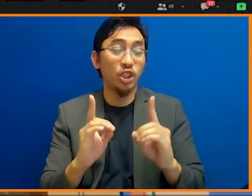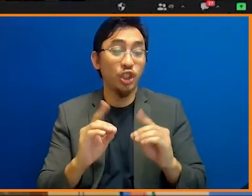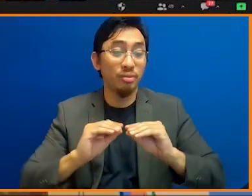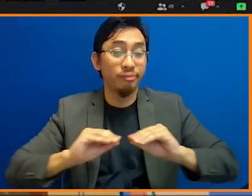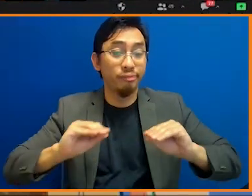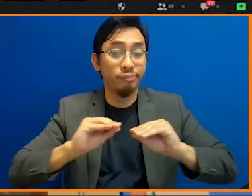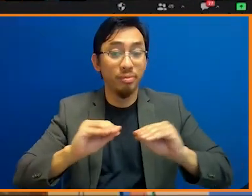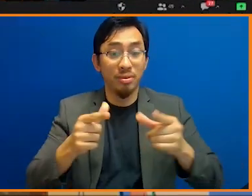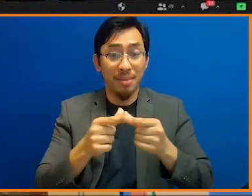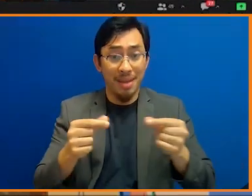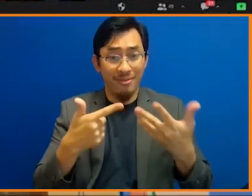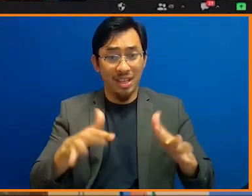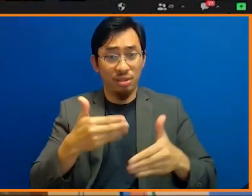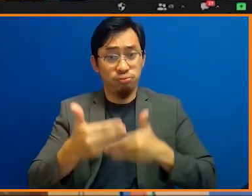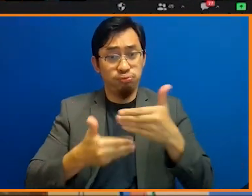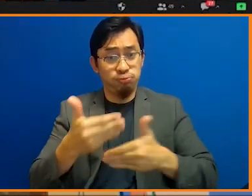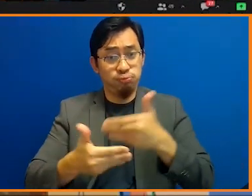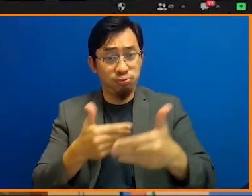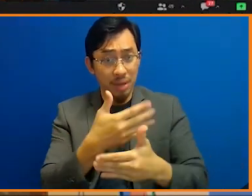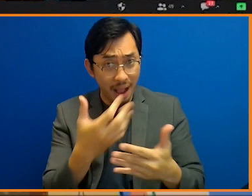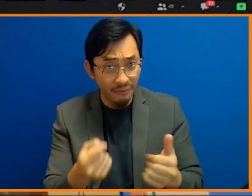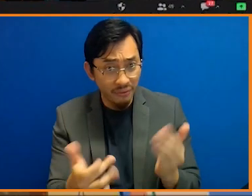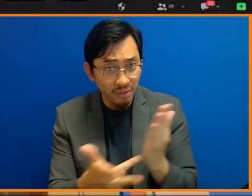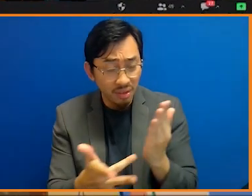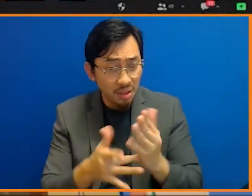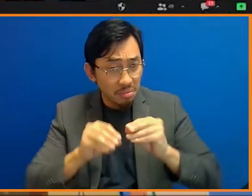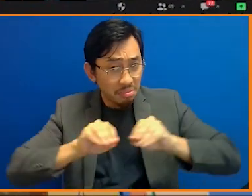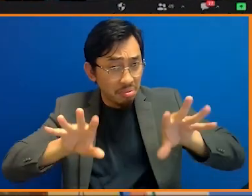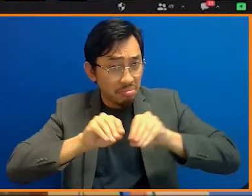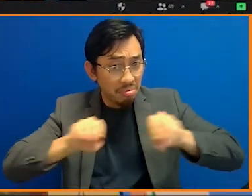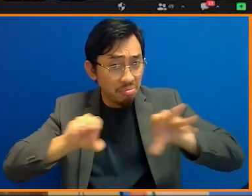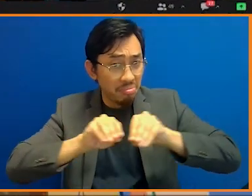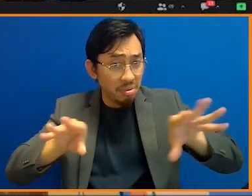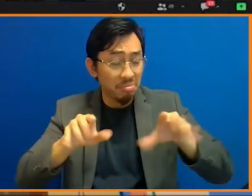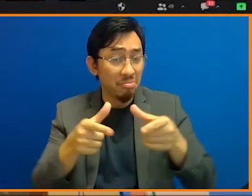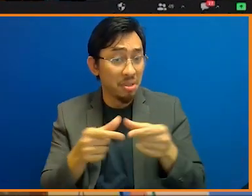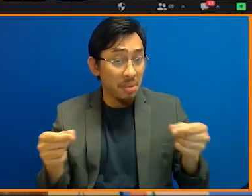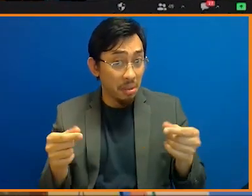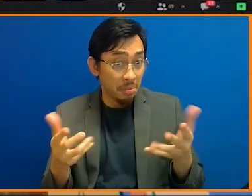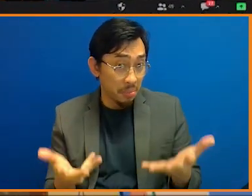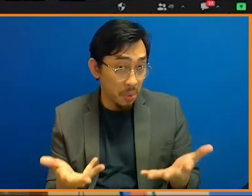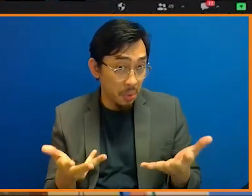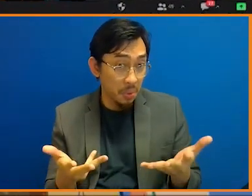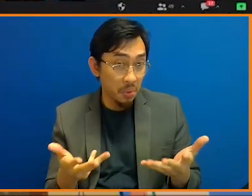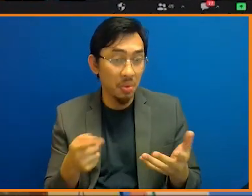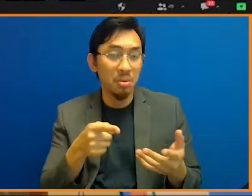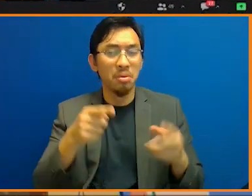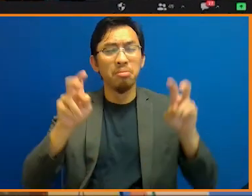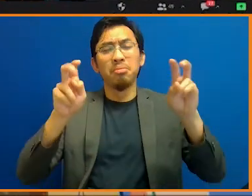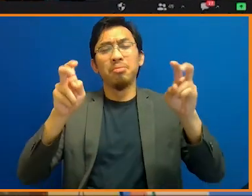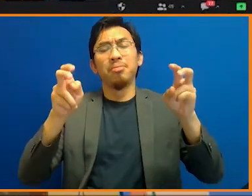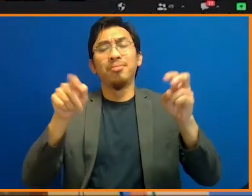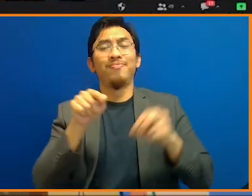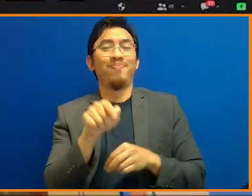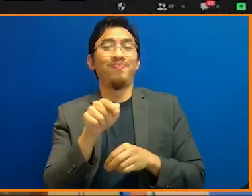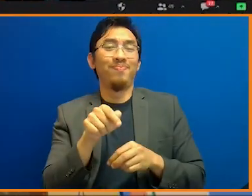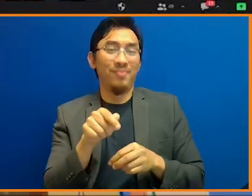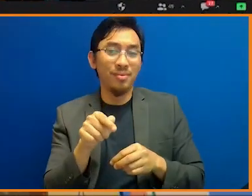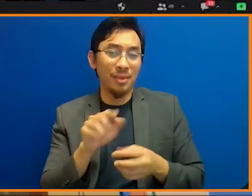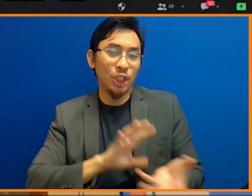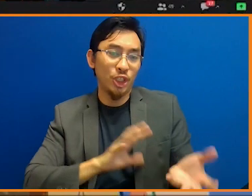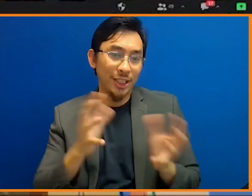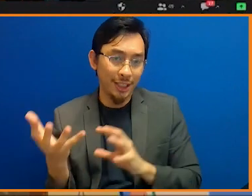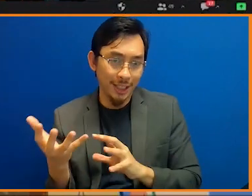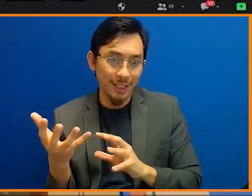Is Japan already implement this particular platform to educate the adolescents in Japan about the